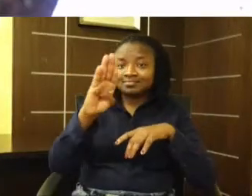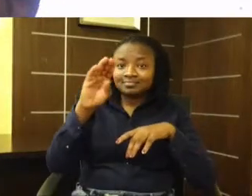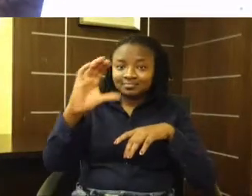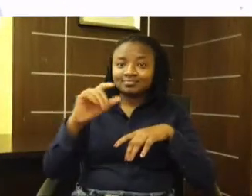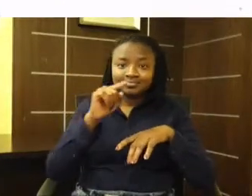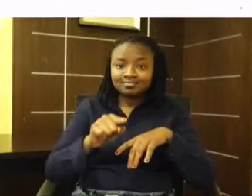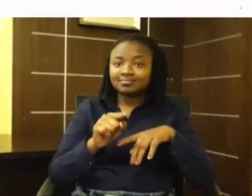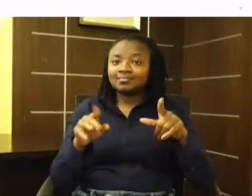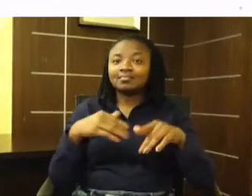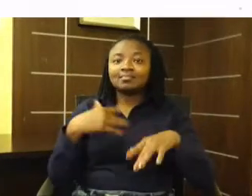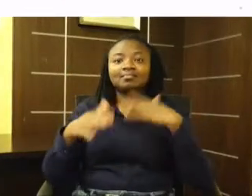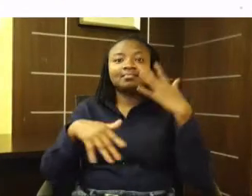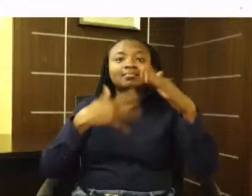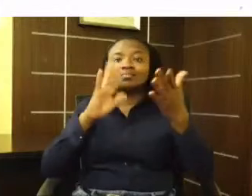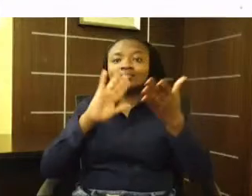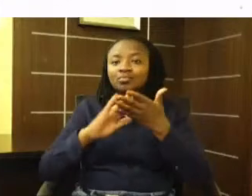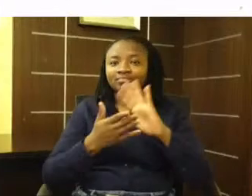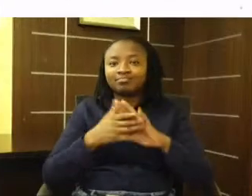be robots.